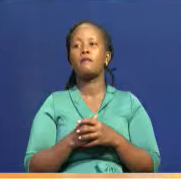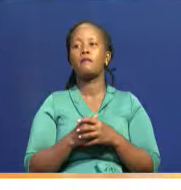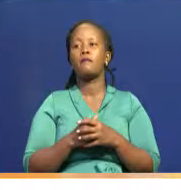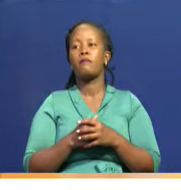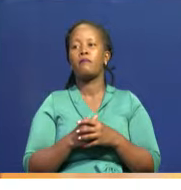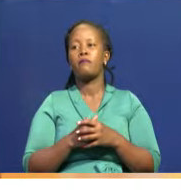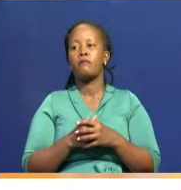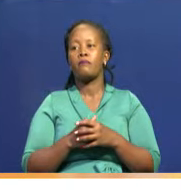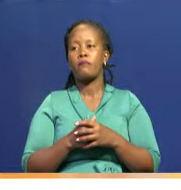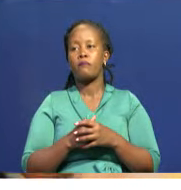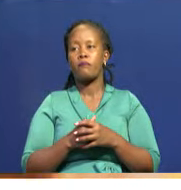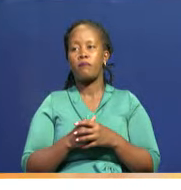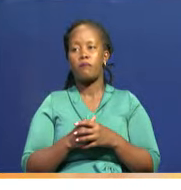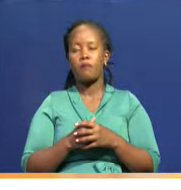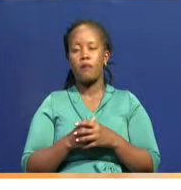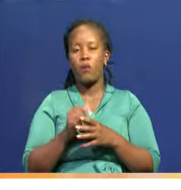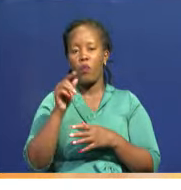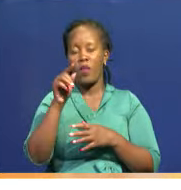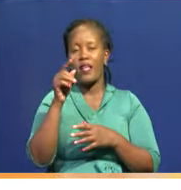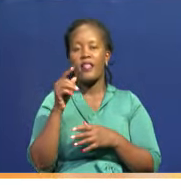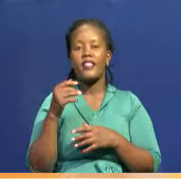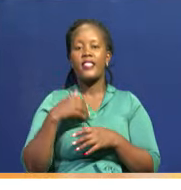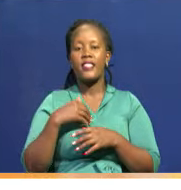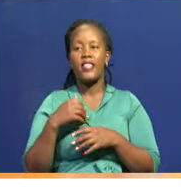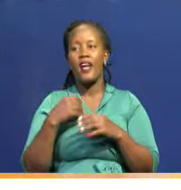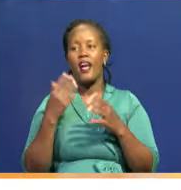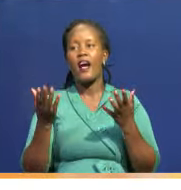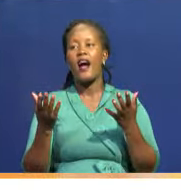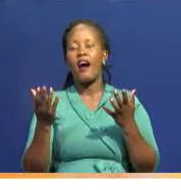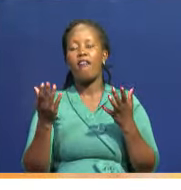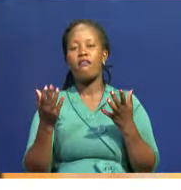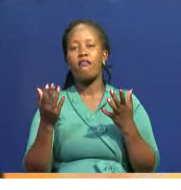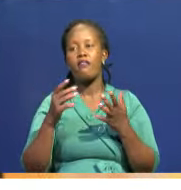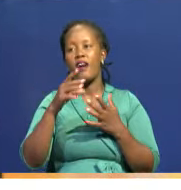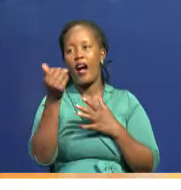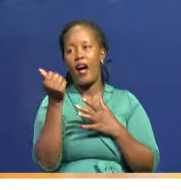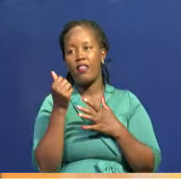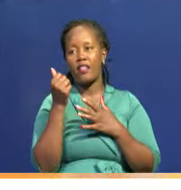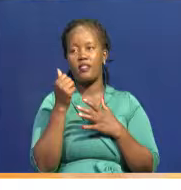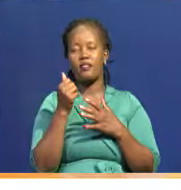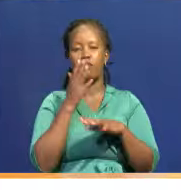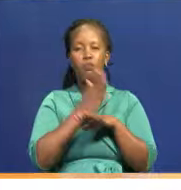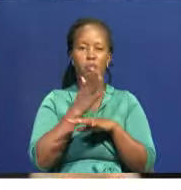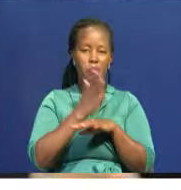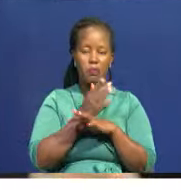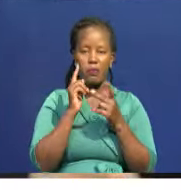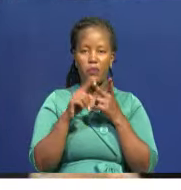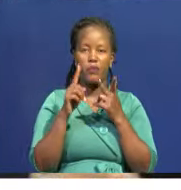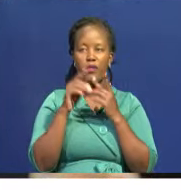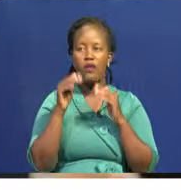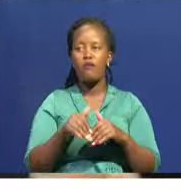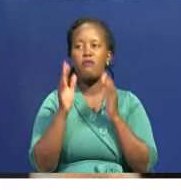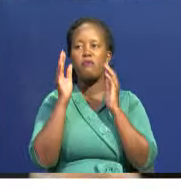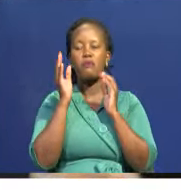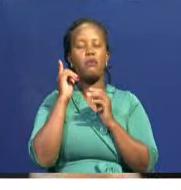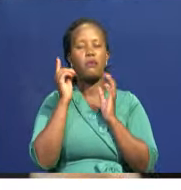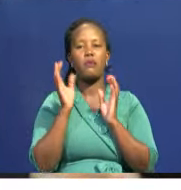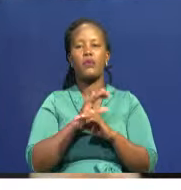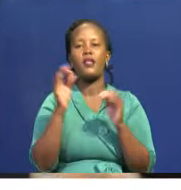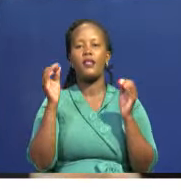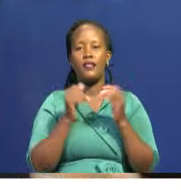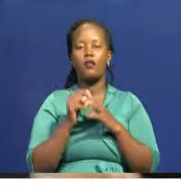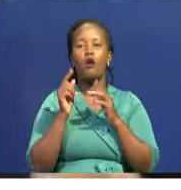done. It has various factors. One is basically fraud, then non-compliances. Alitoa wito kwa